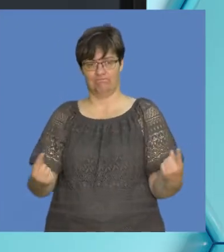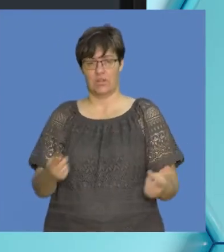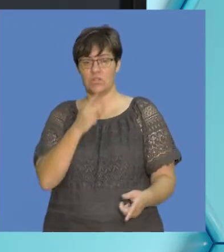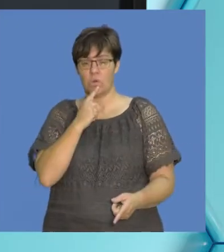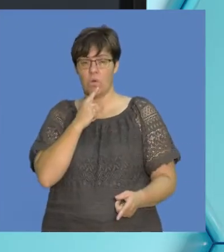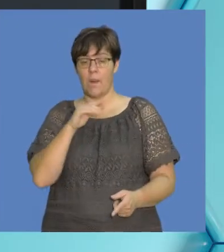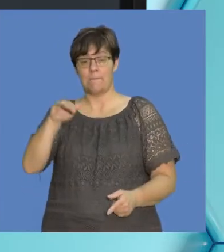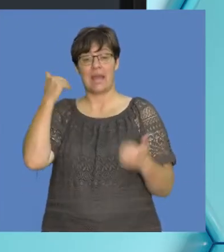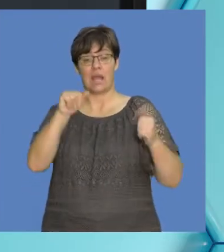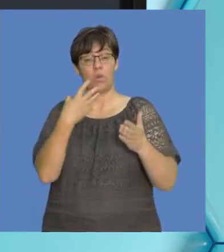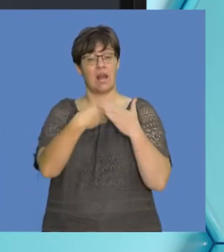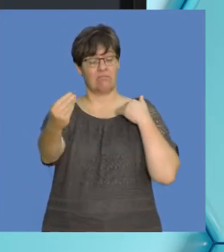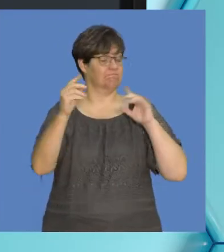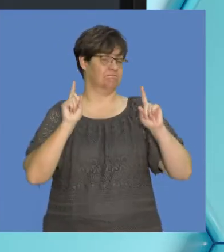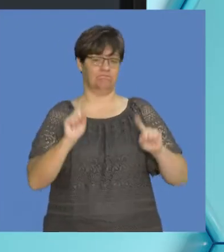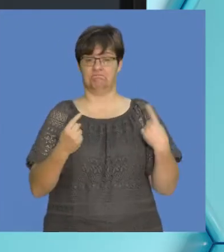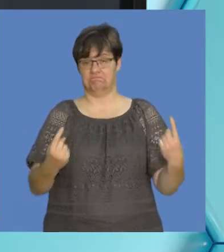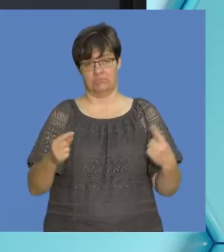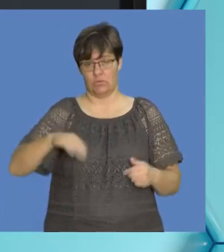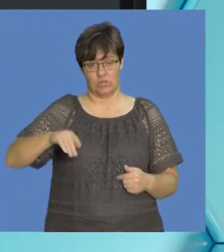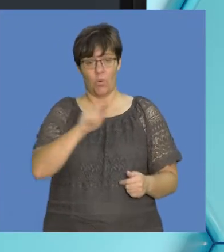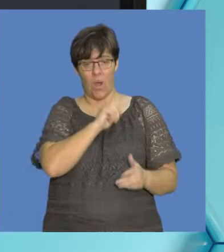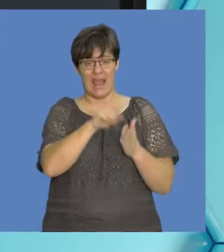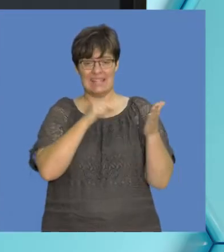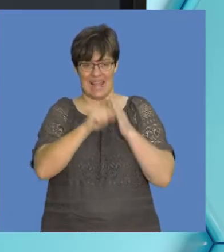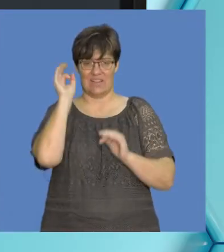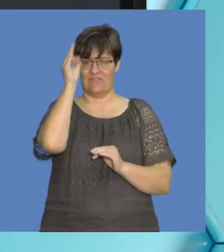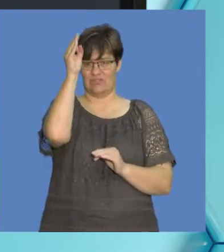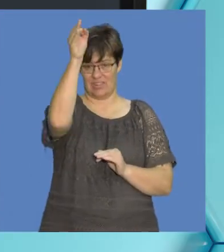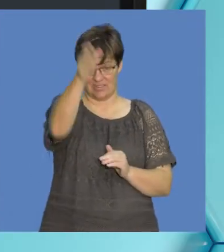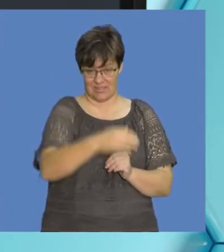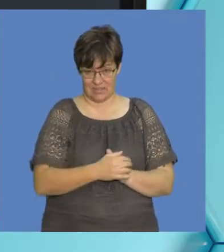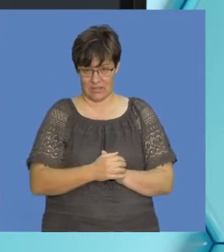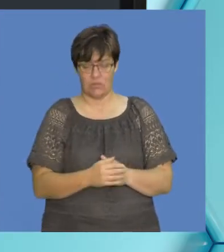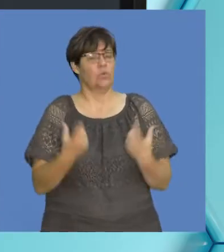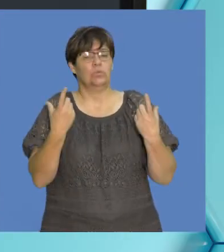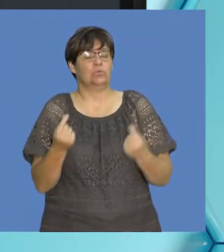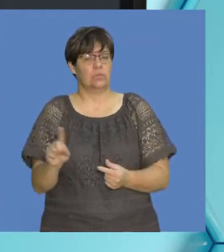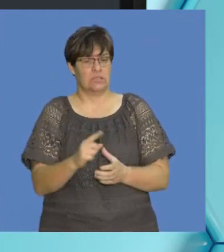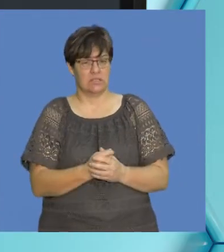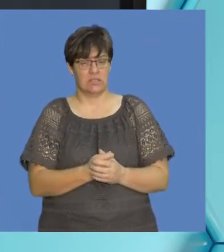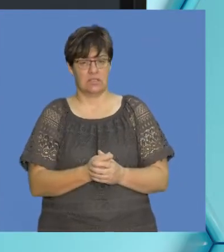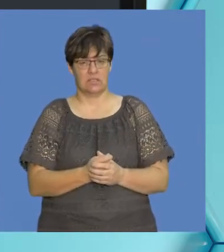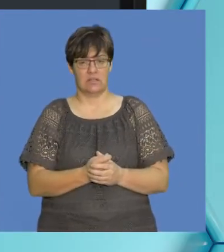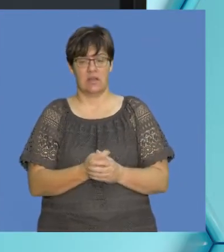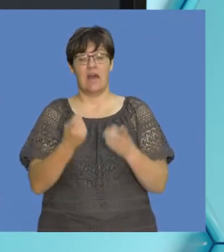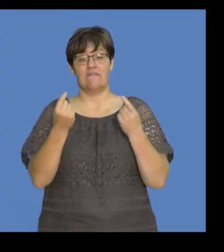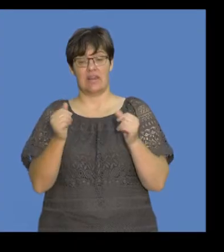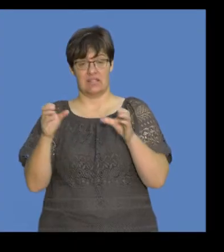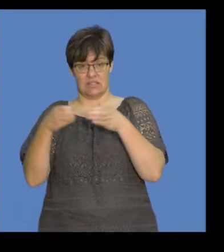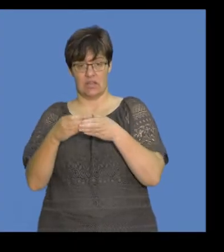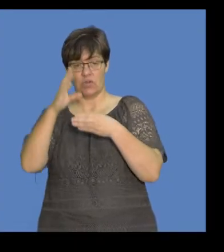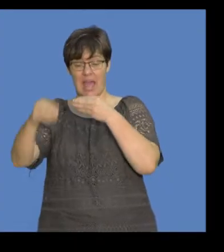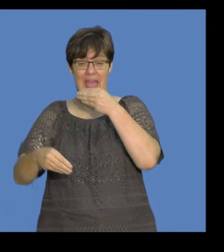left our bank account. Okay? Therefore, what do? Financial statements, we add